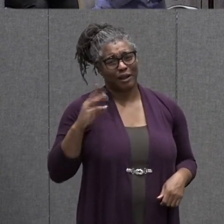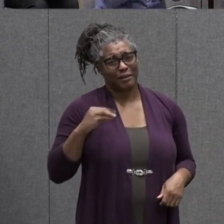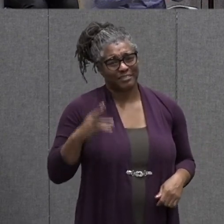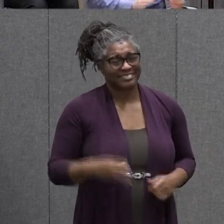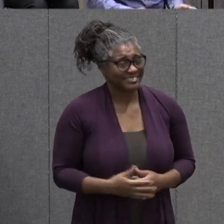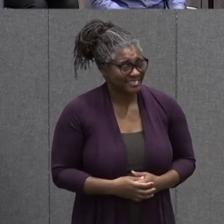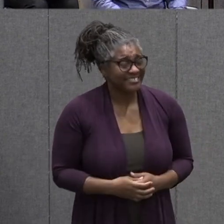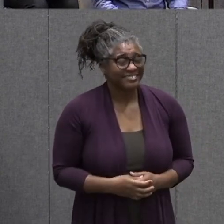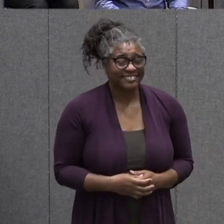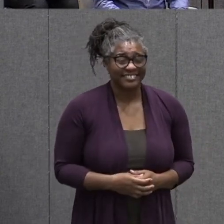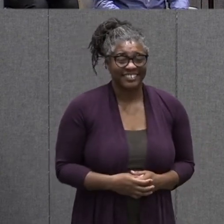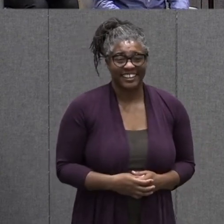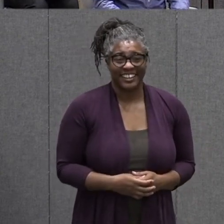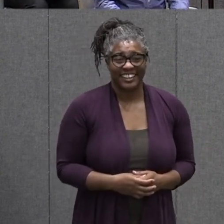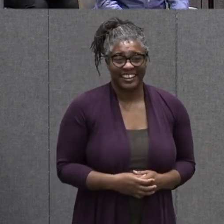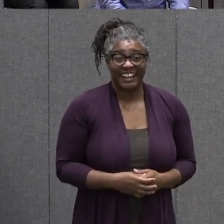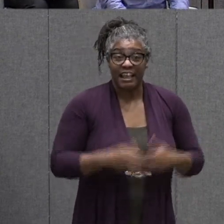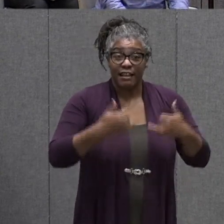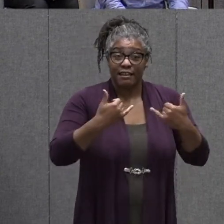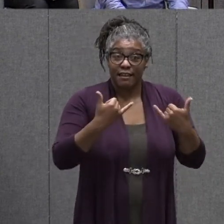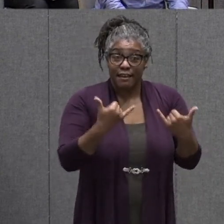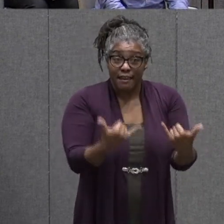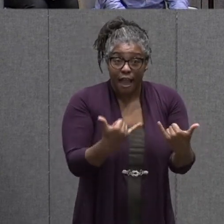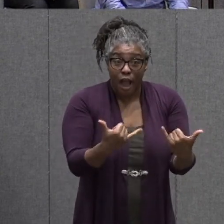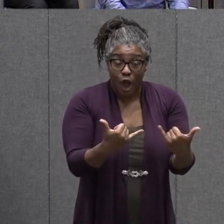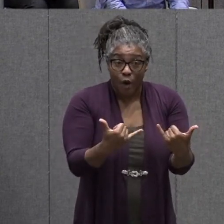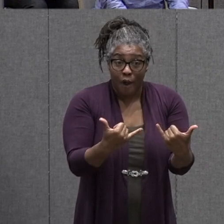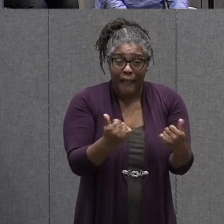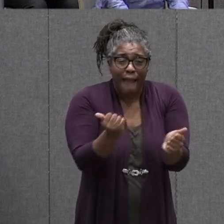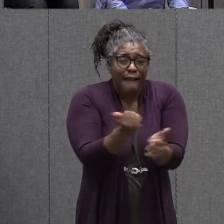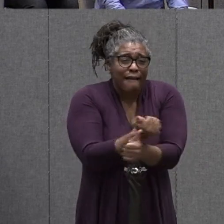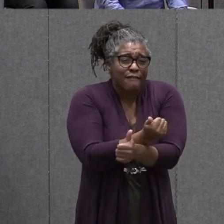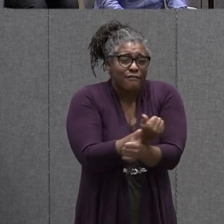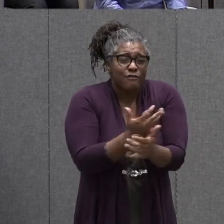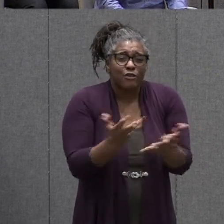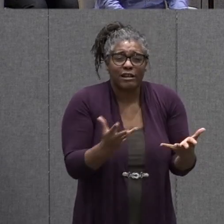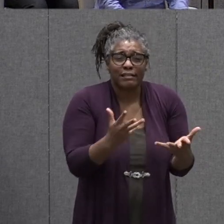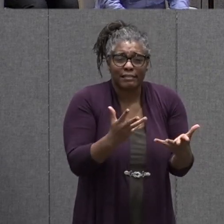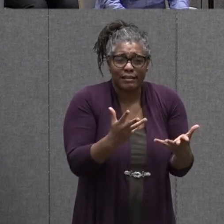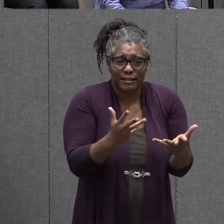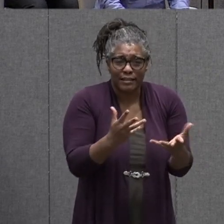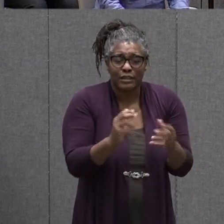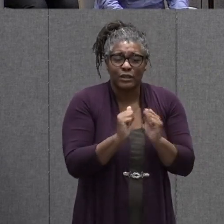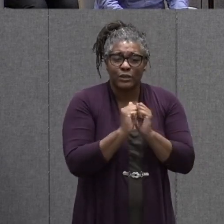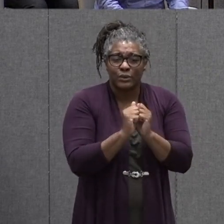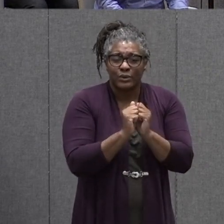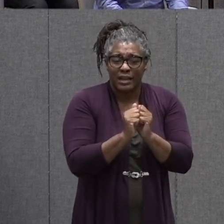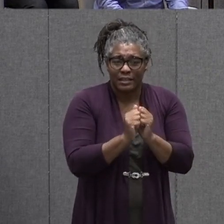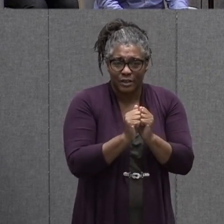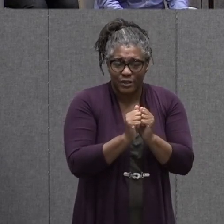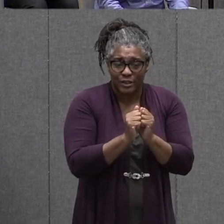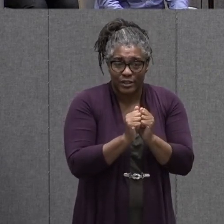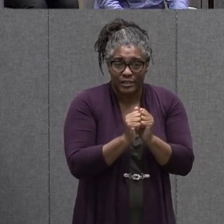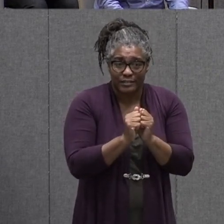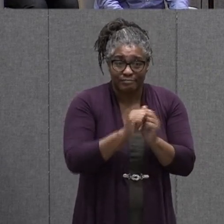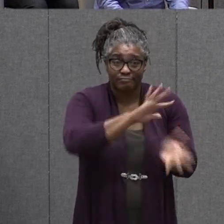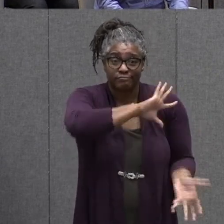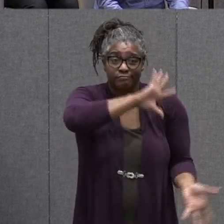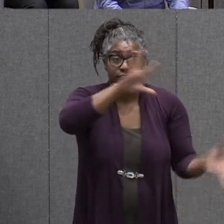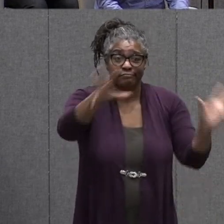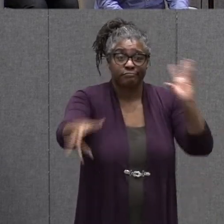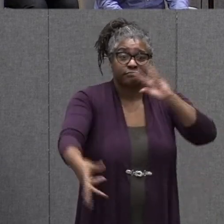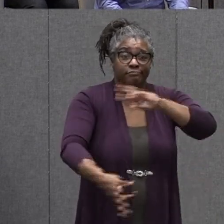So now we're going to put everything together. We're going to put everything together. We're going to do our